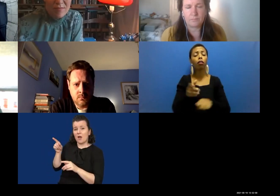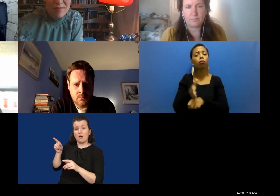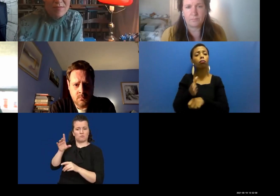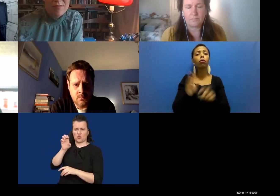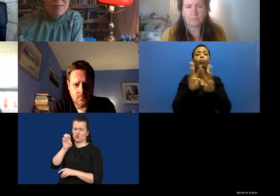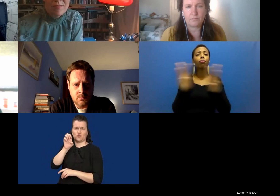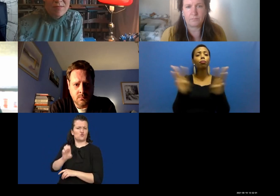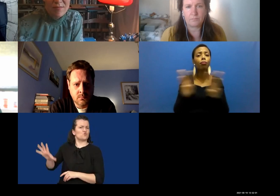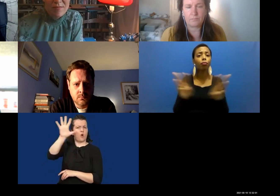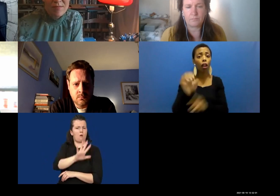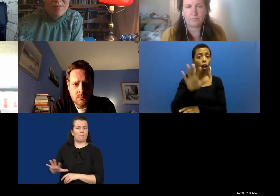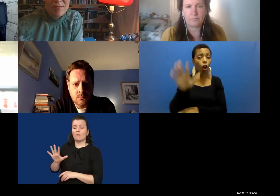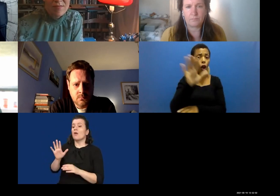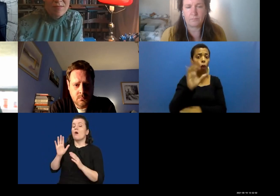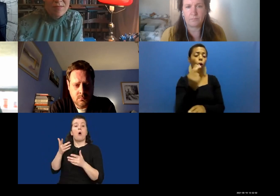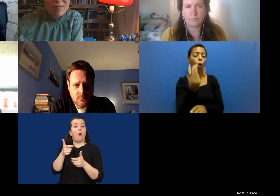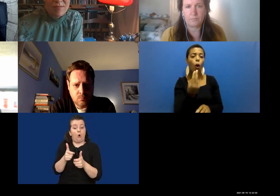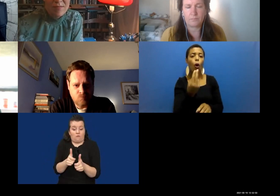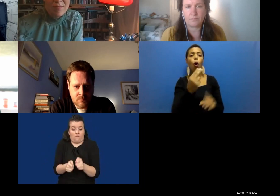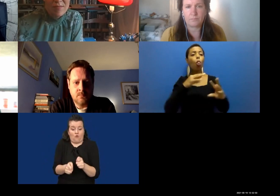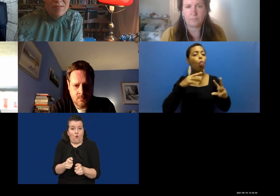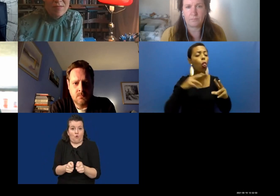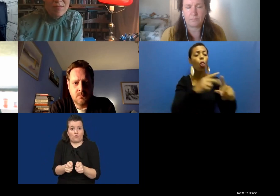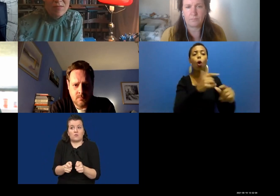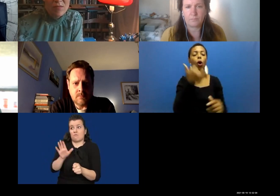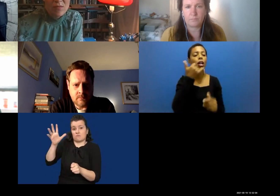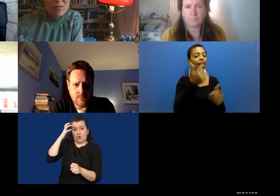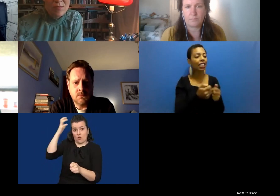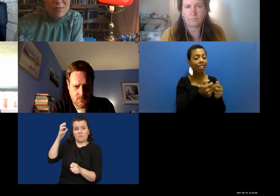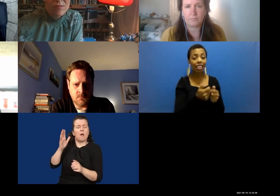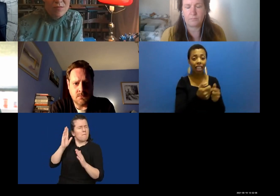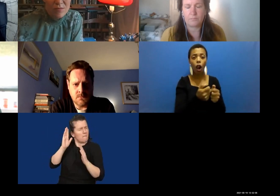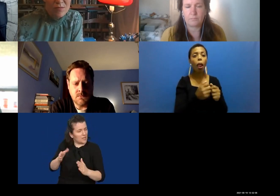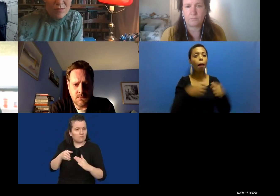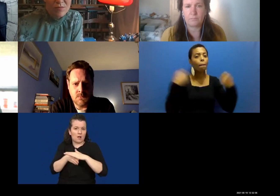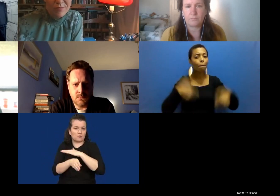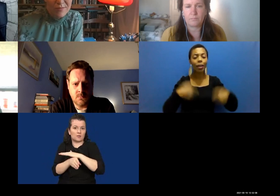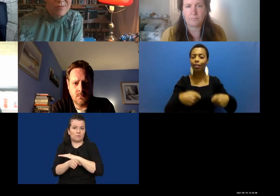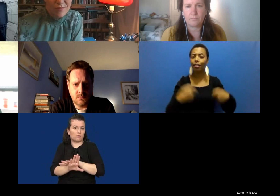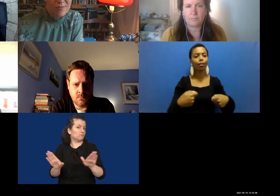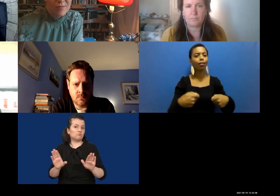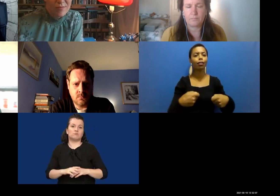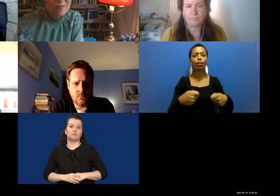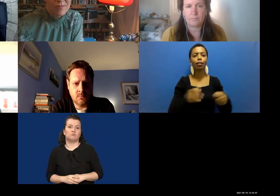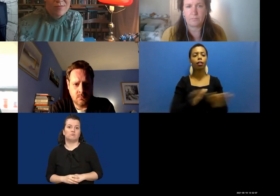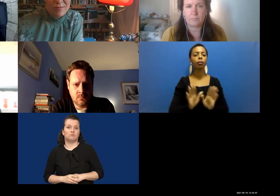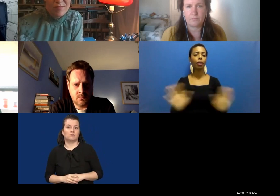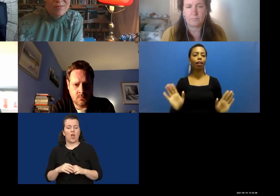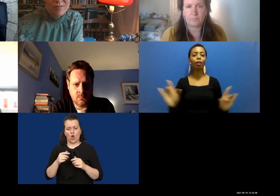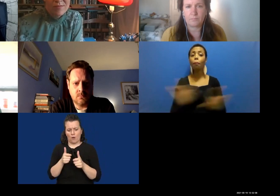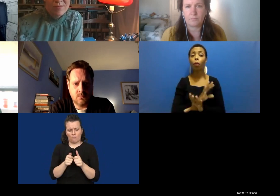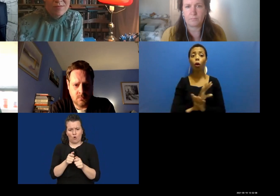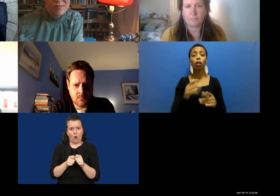mobile applications have to be accessible, full stop. And for mobile apps, the deadline is next month.